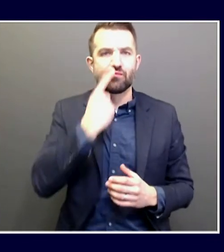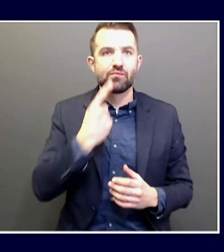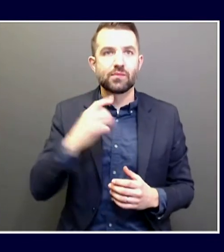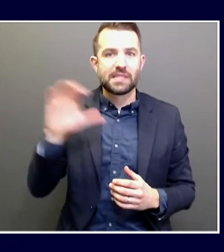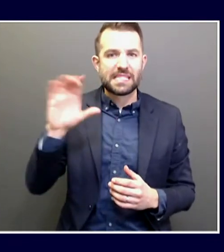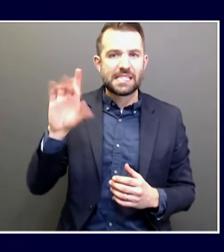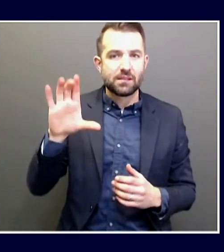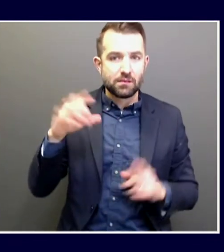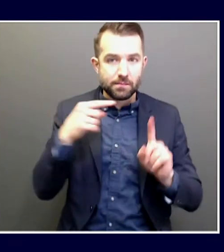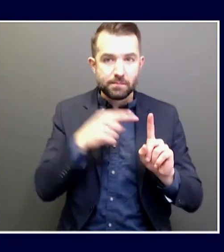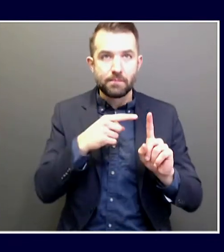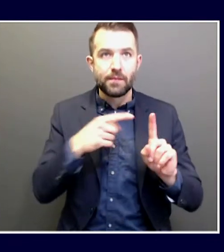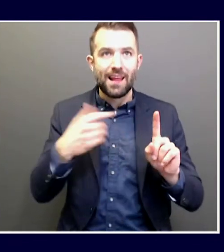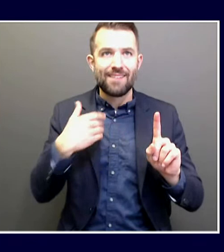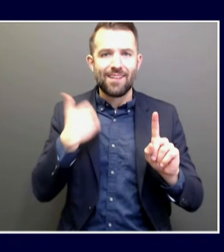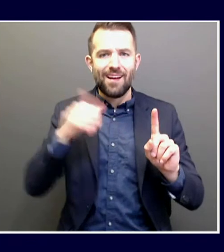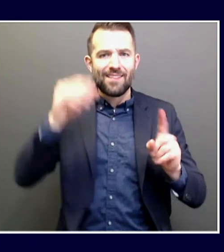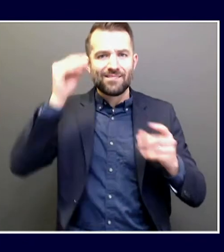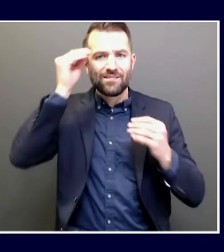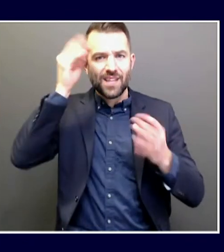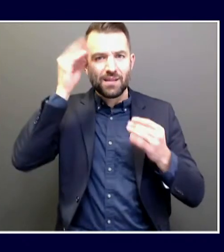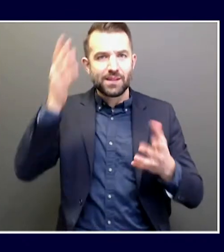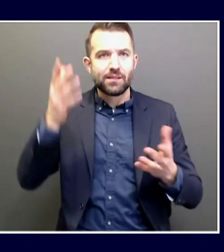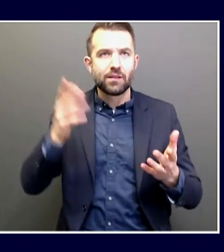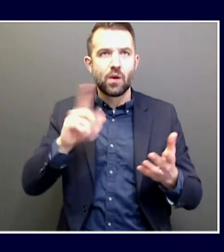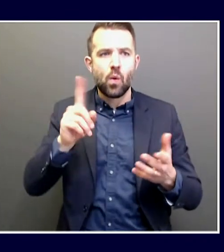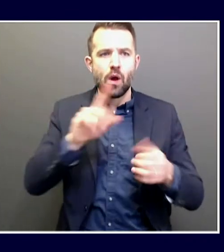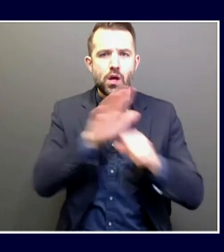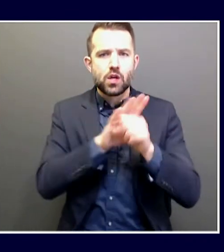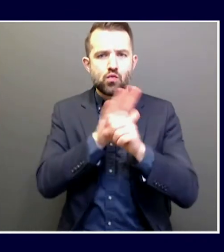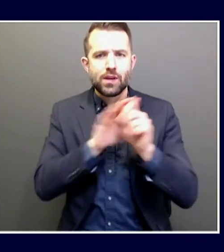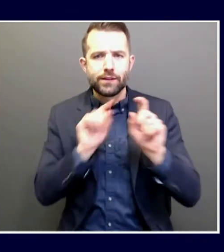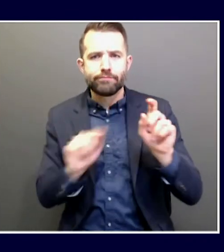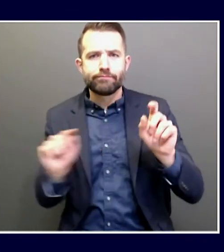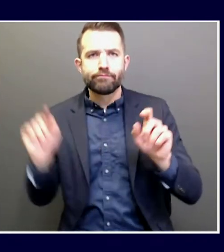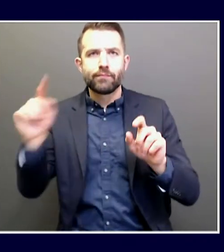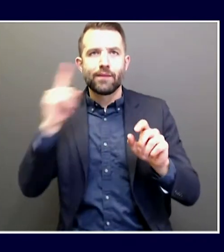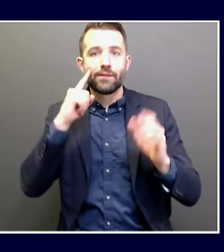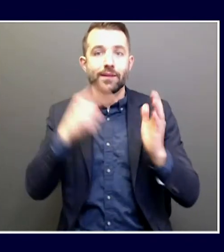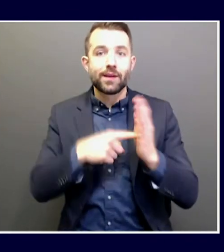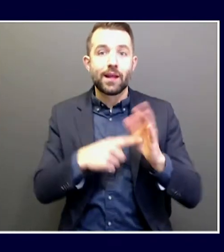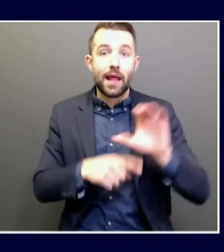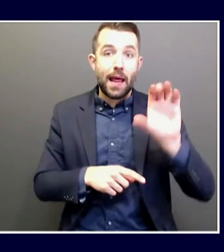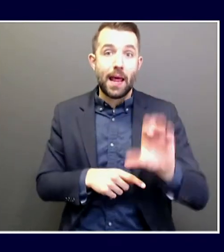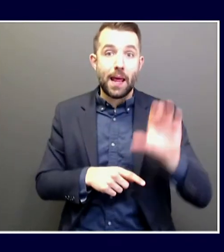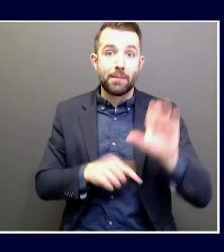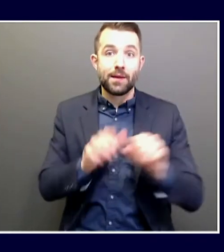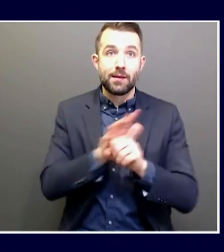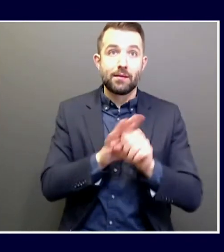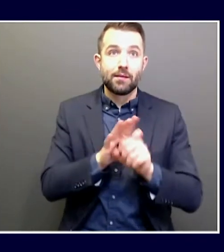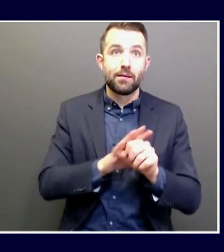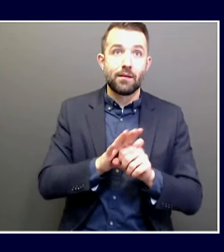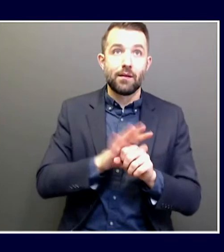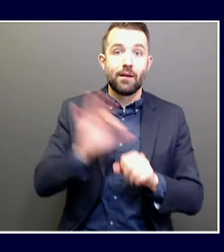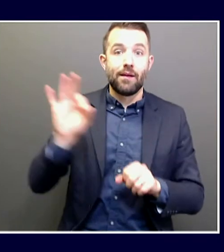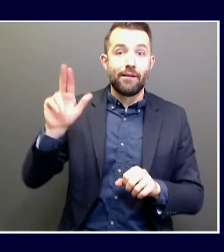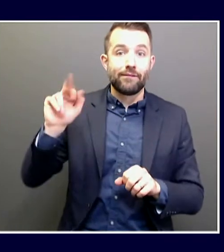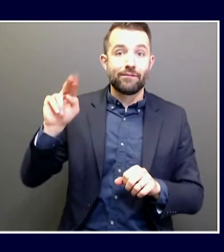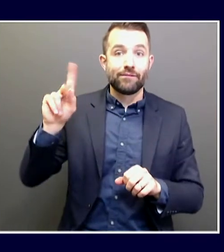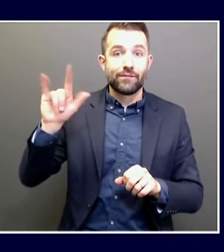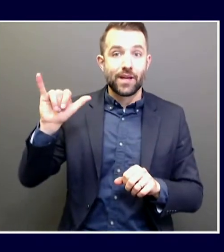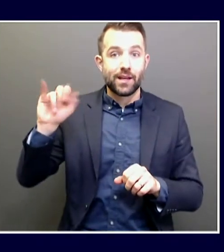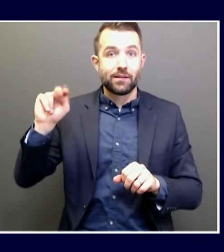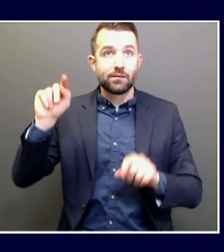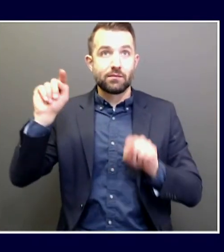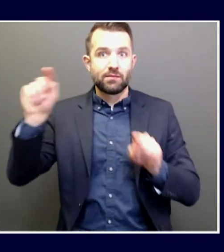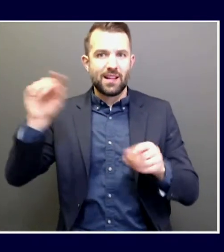geographical differences? Is there a difference between, say, Cumberland County and Franklin County in terms of the volume of testing